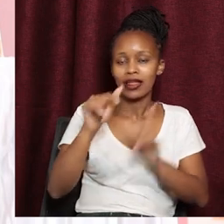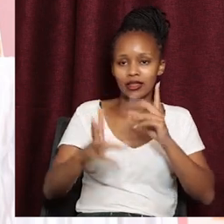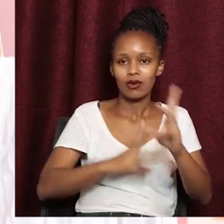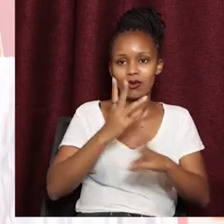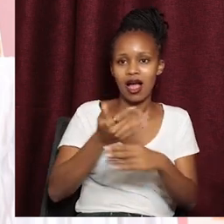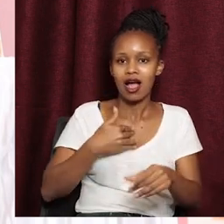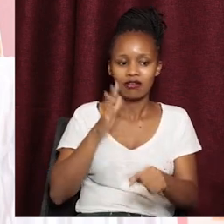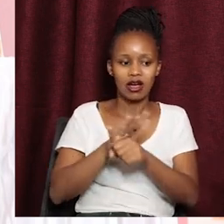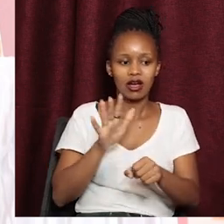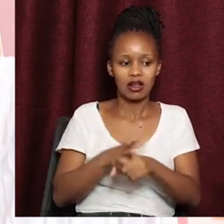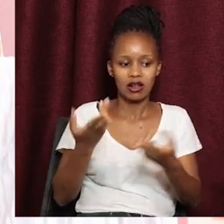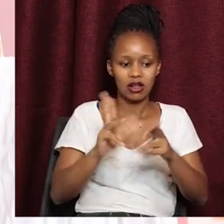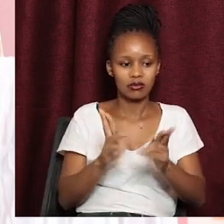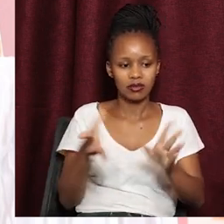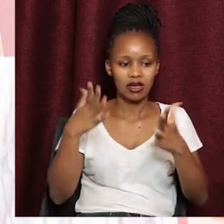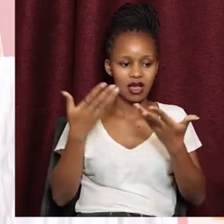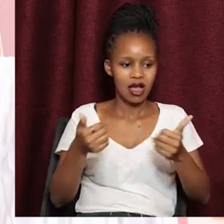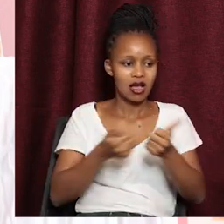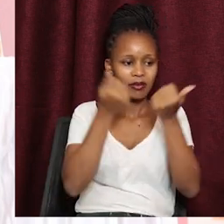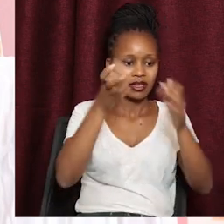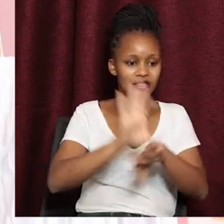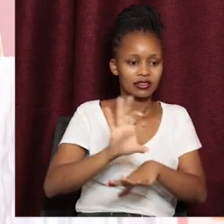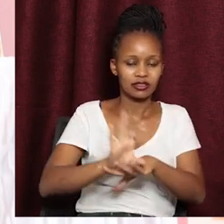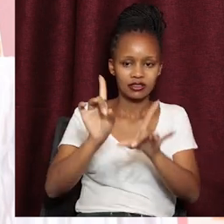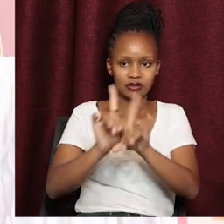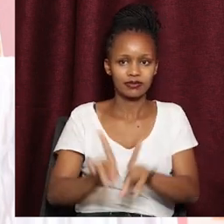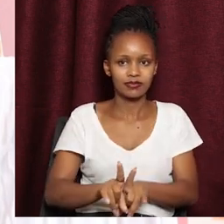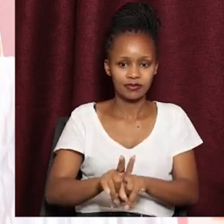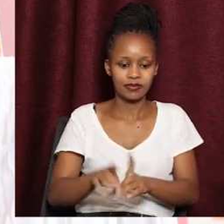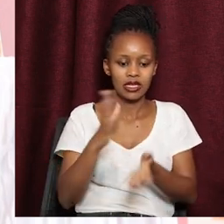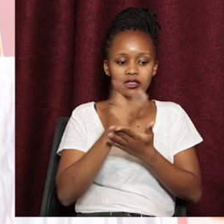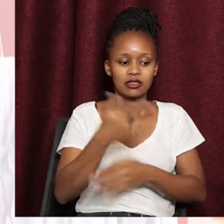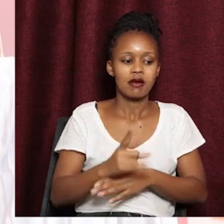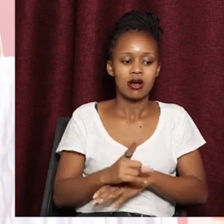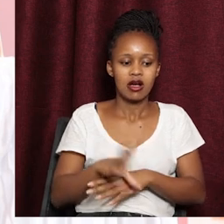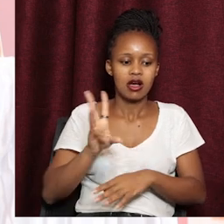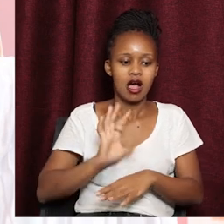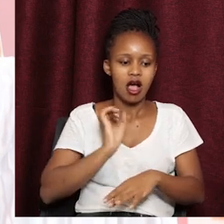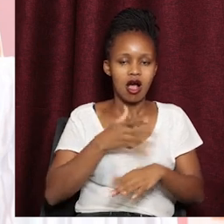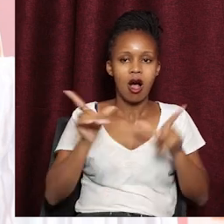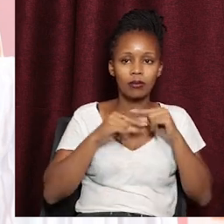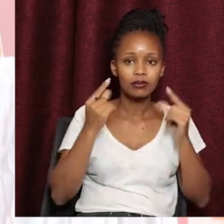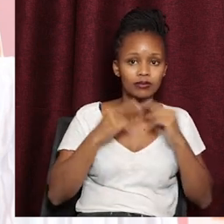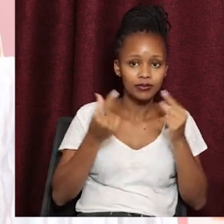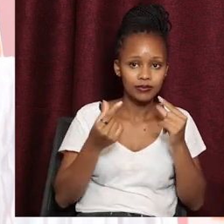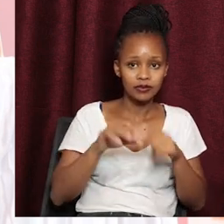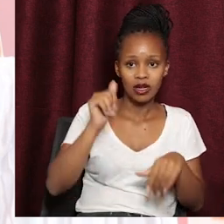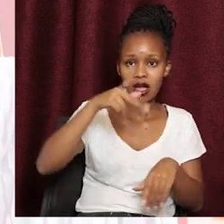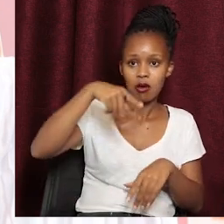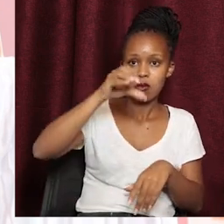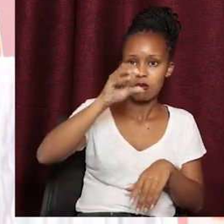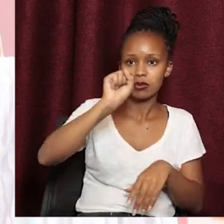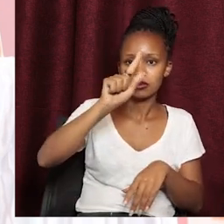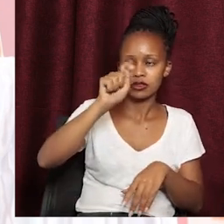world we have so many dramas happening, even in churches. To some of us, our pastors, our apostles,